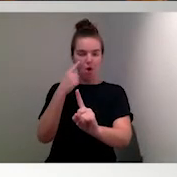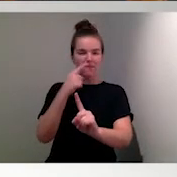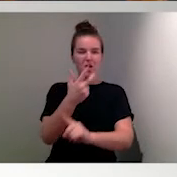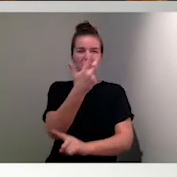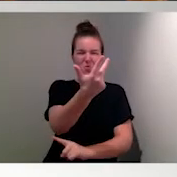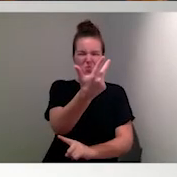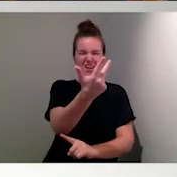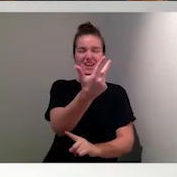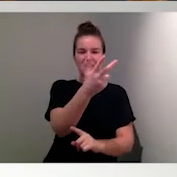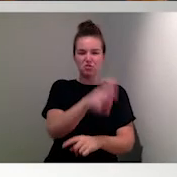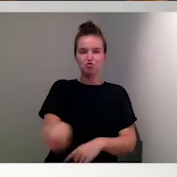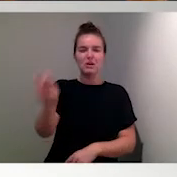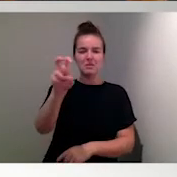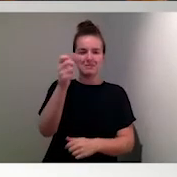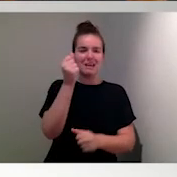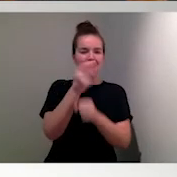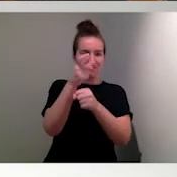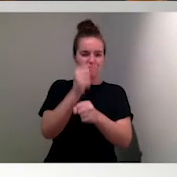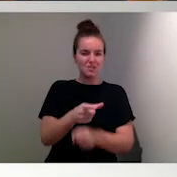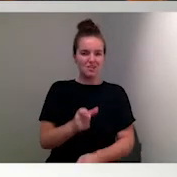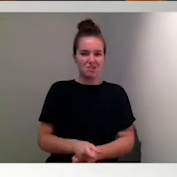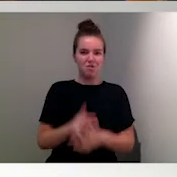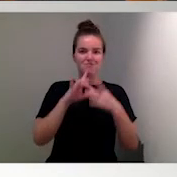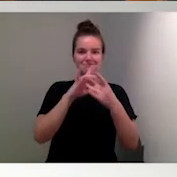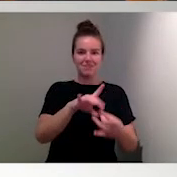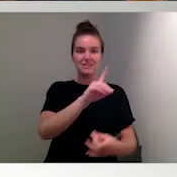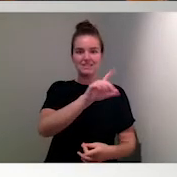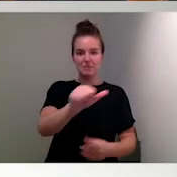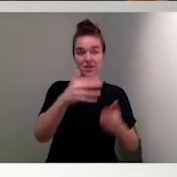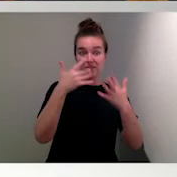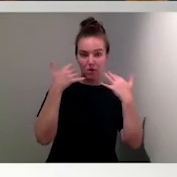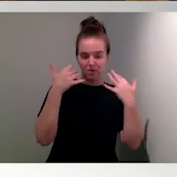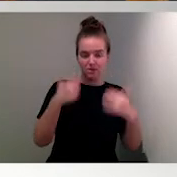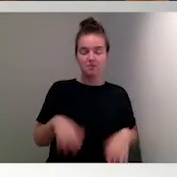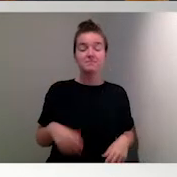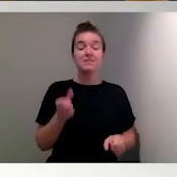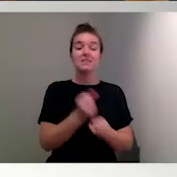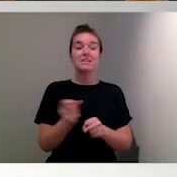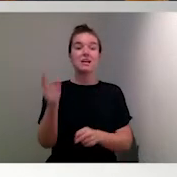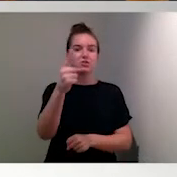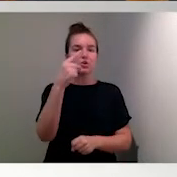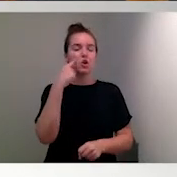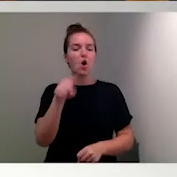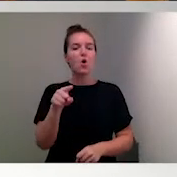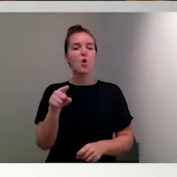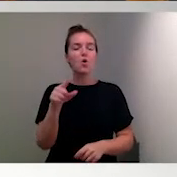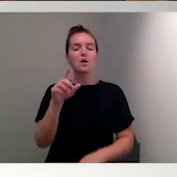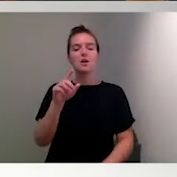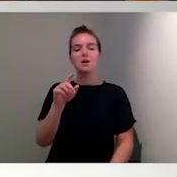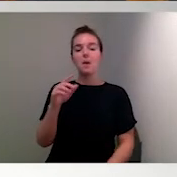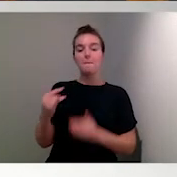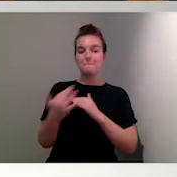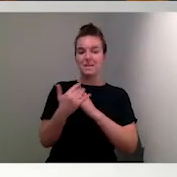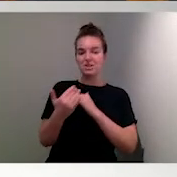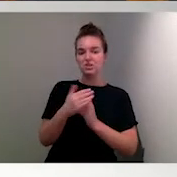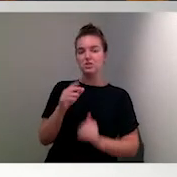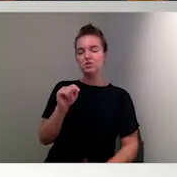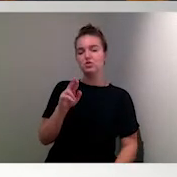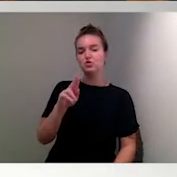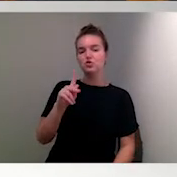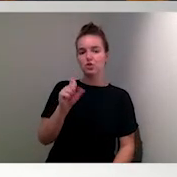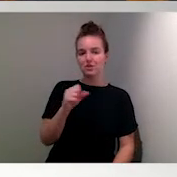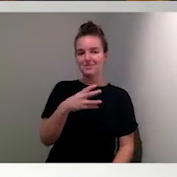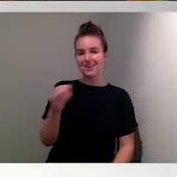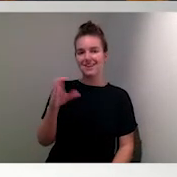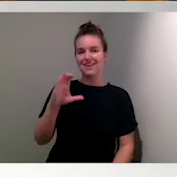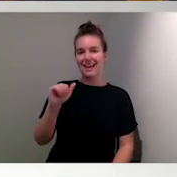kinds of experiences. Again, next year we're going to beaches, Turks and Caicos, and we're working on setting up a couple other trips. The following year we'll be